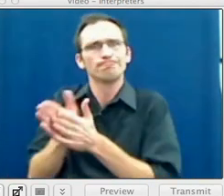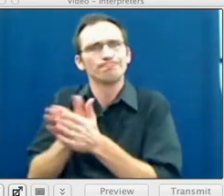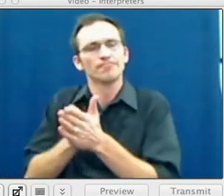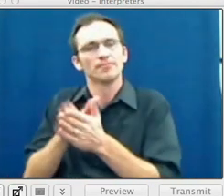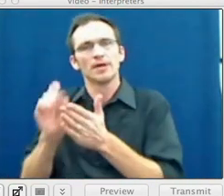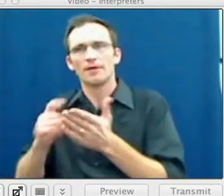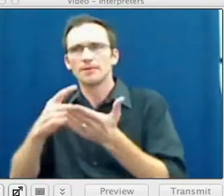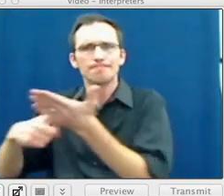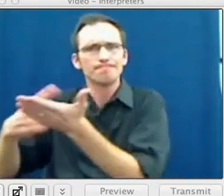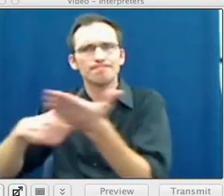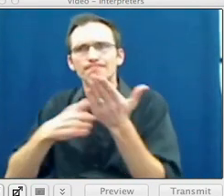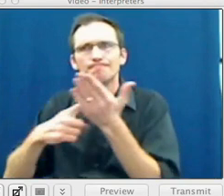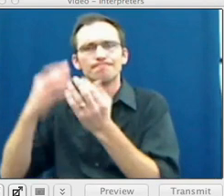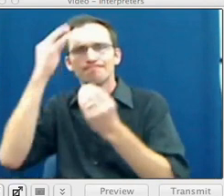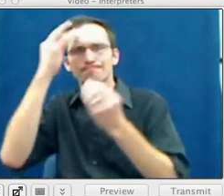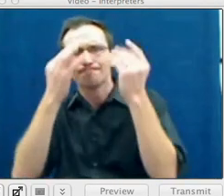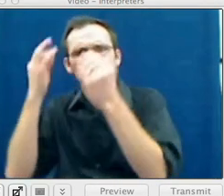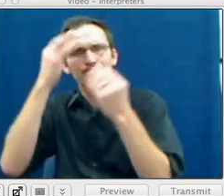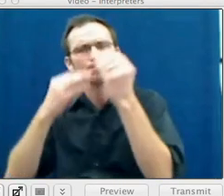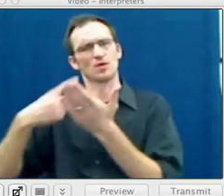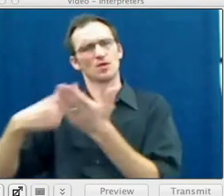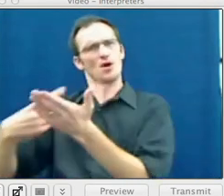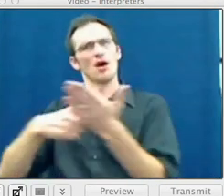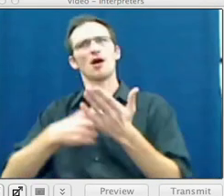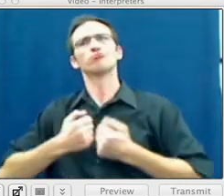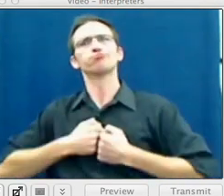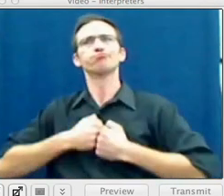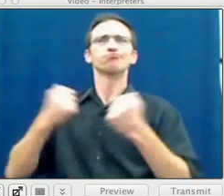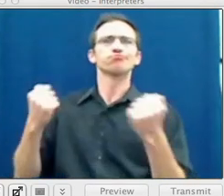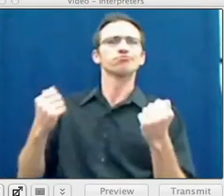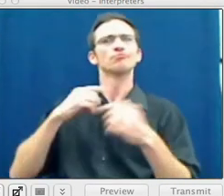about your work with your colleagues.